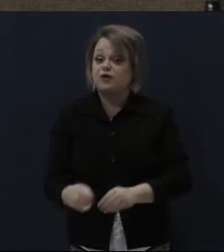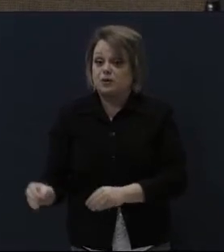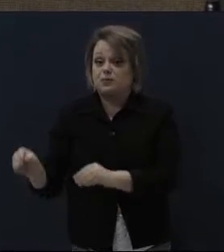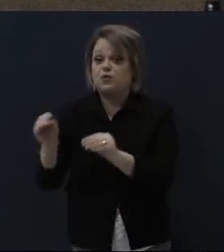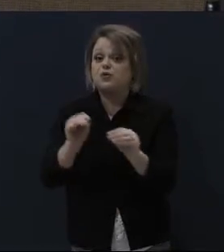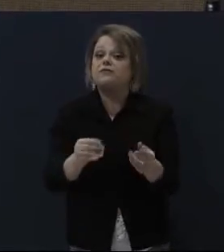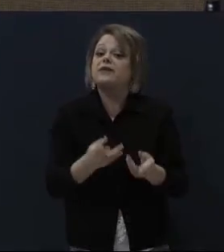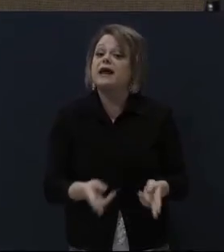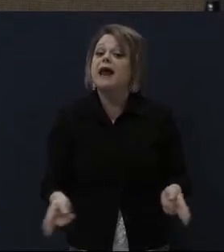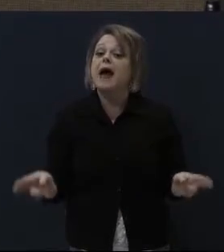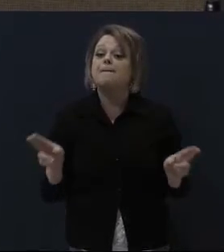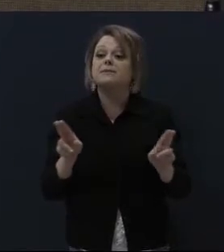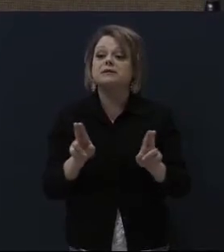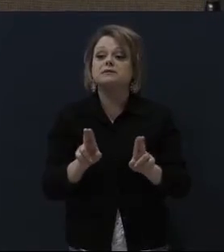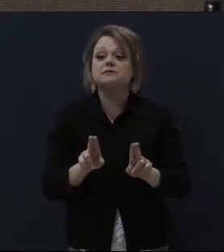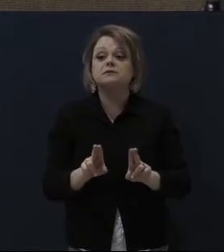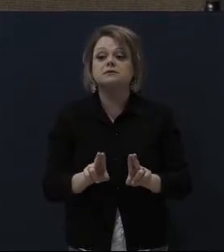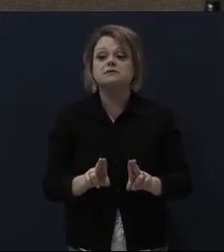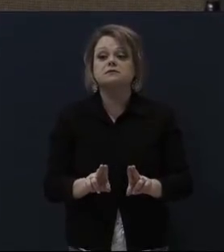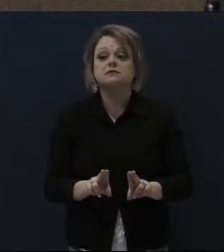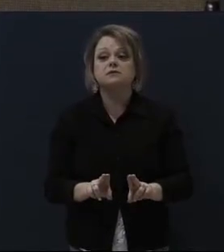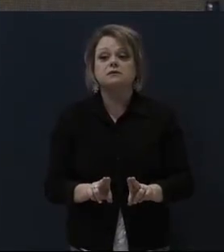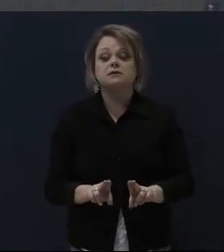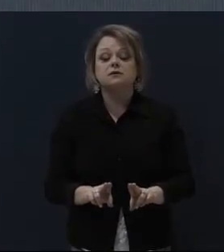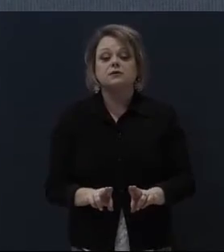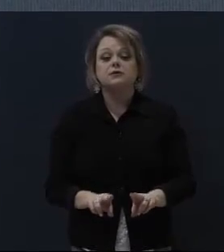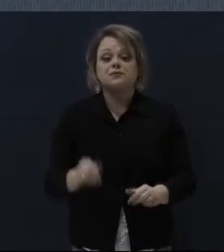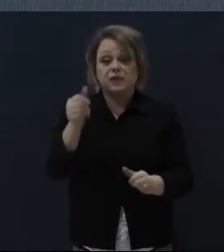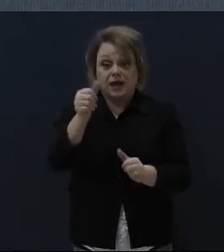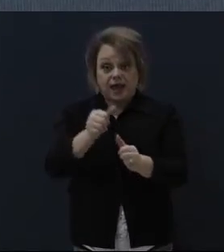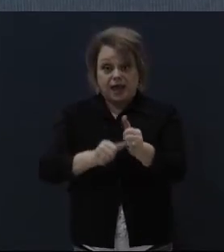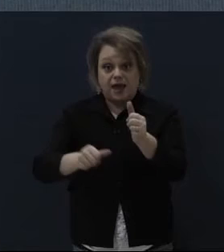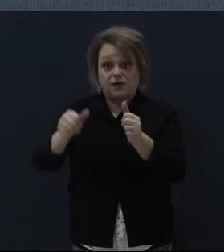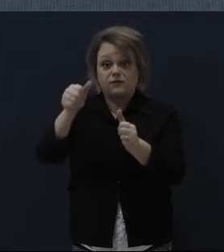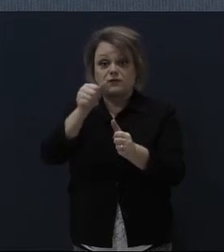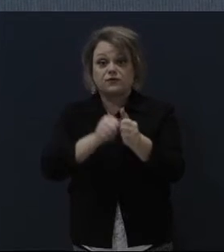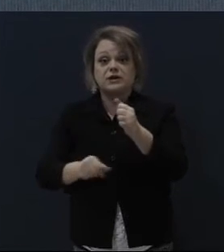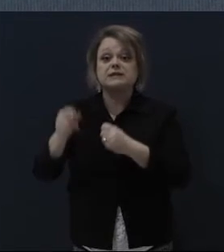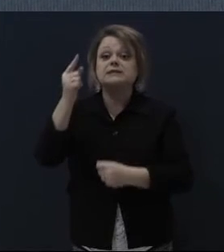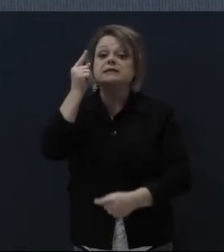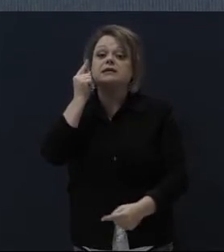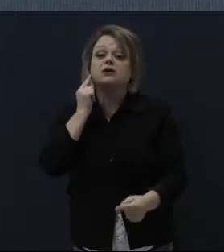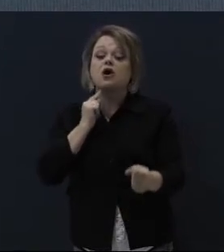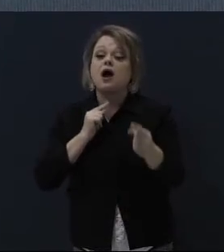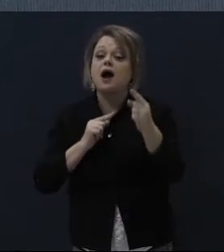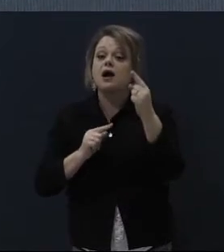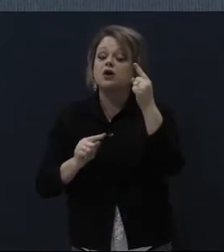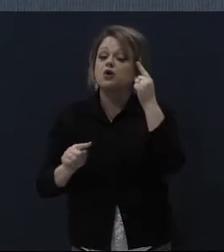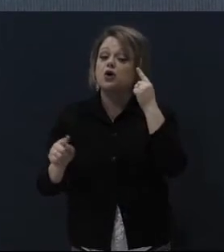that I make, every tear that I cry,